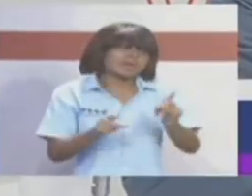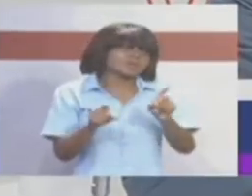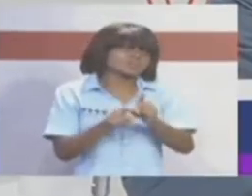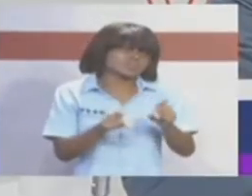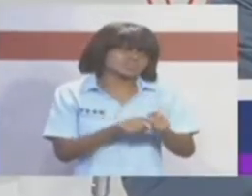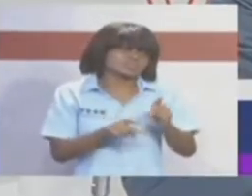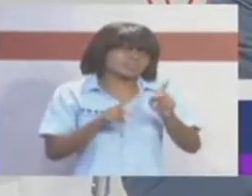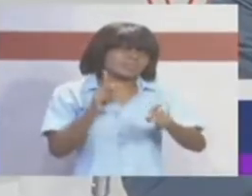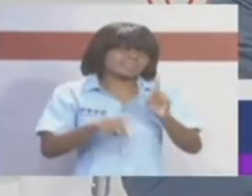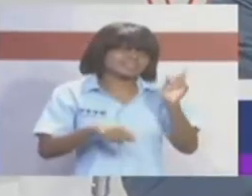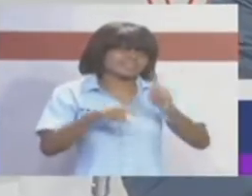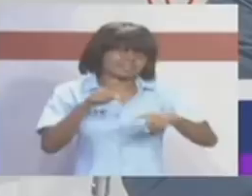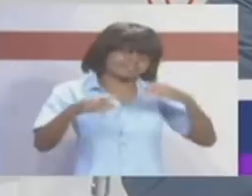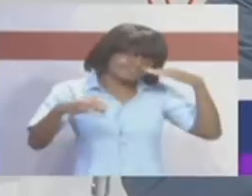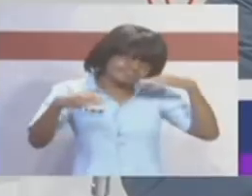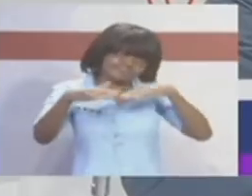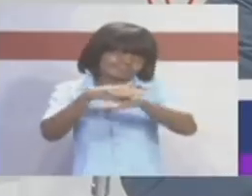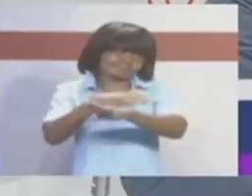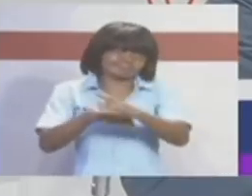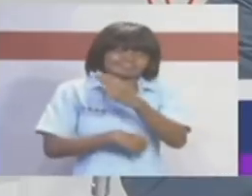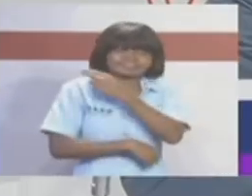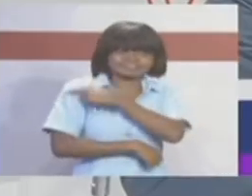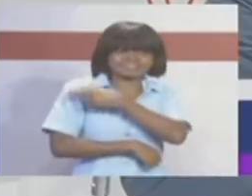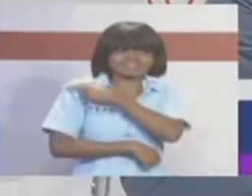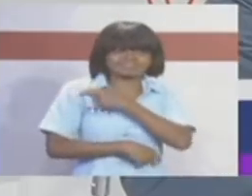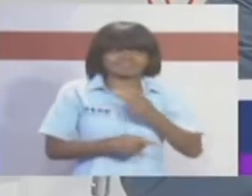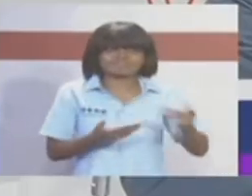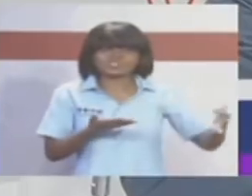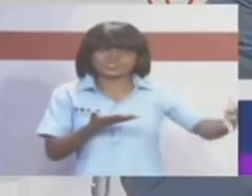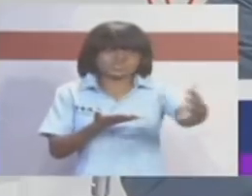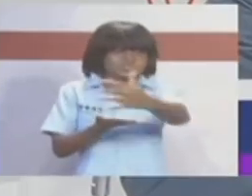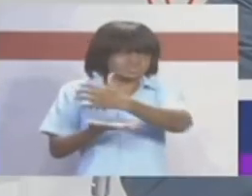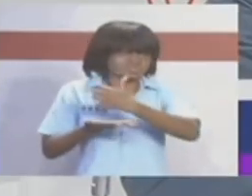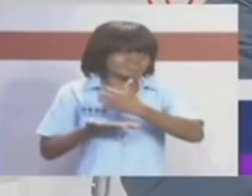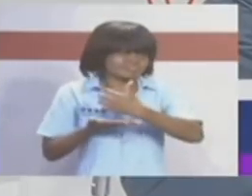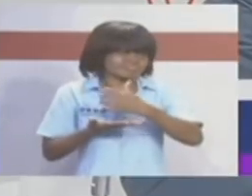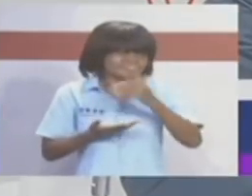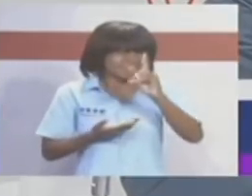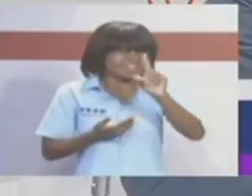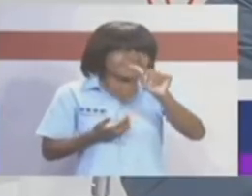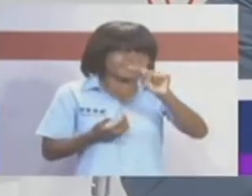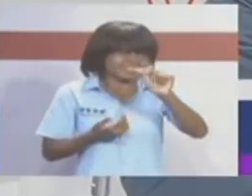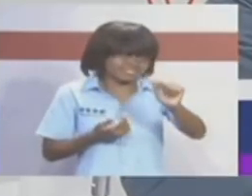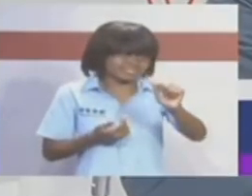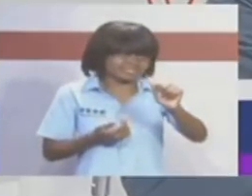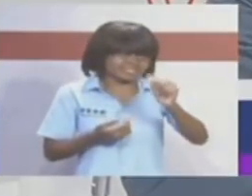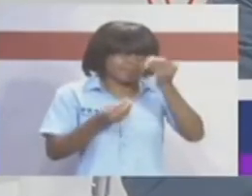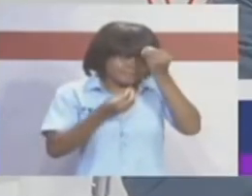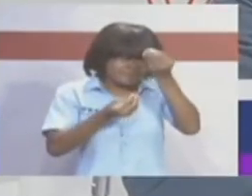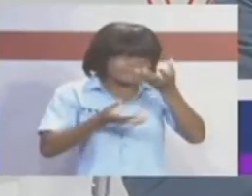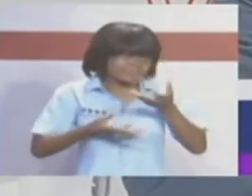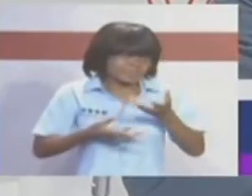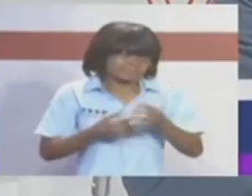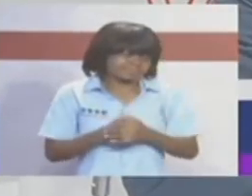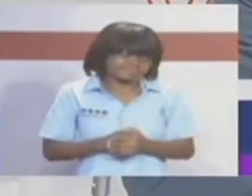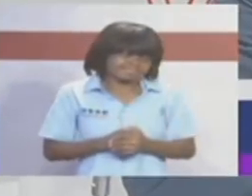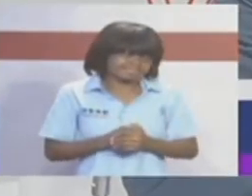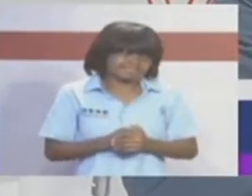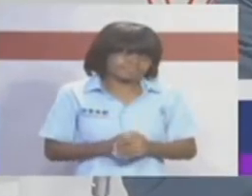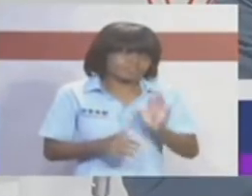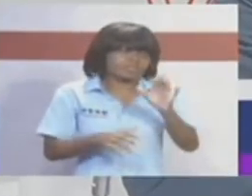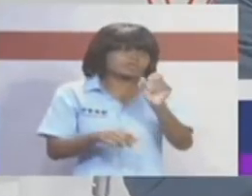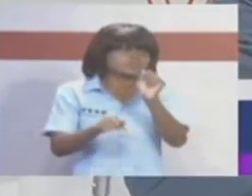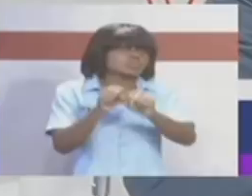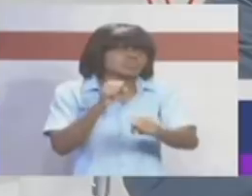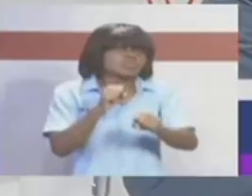hot zones where their notes are, to collect and collate this data. So there's a challenge in getting the denominators that